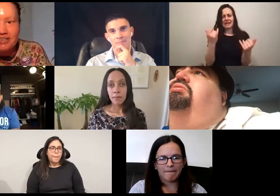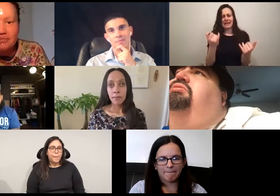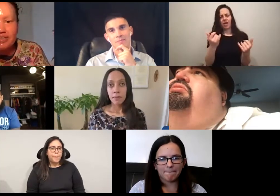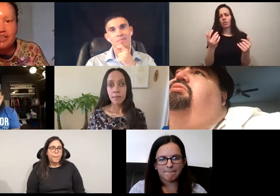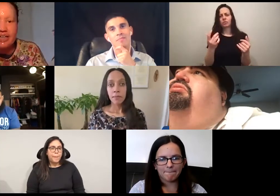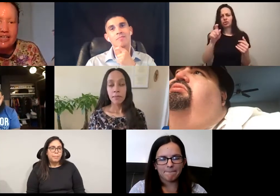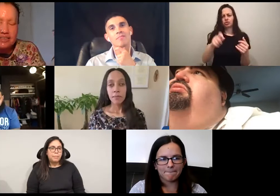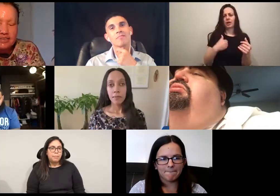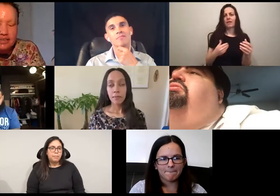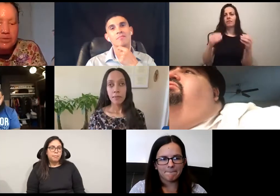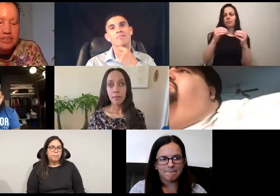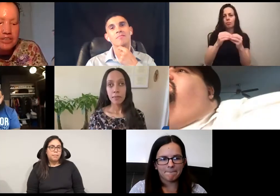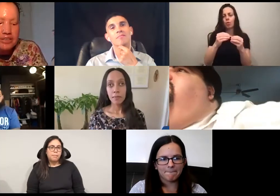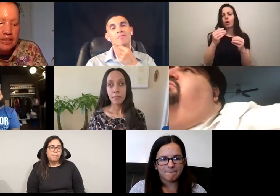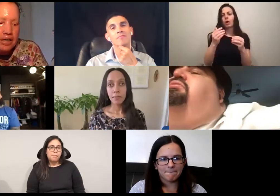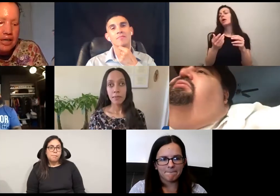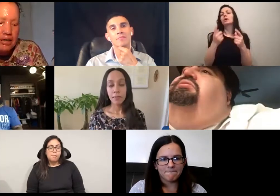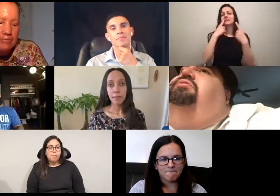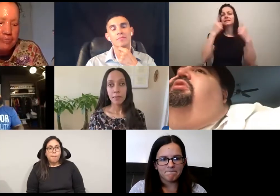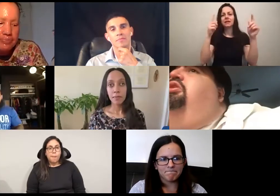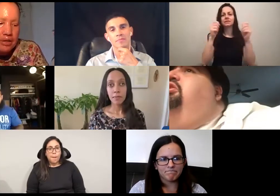and disability and access and inclusion.